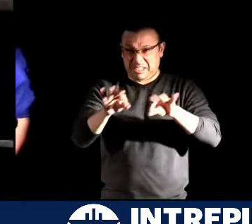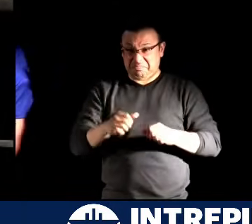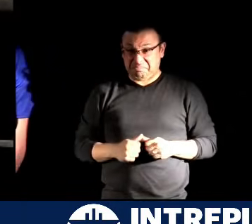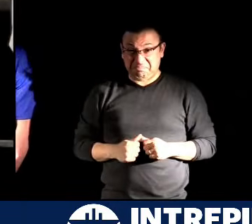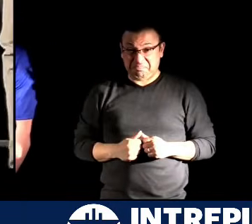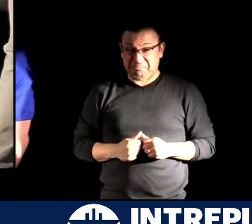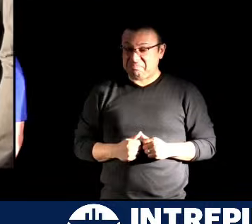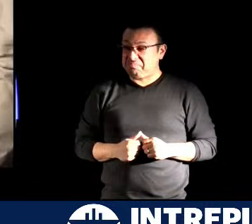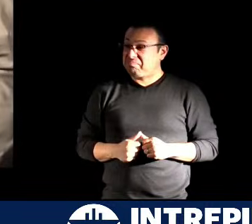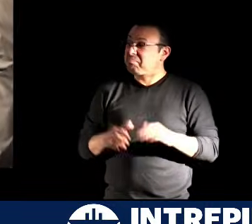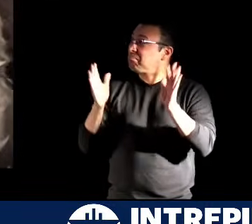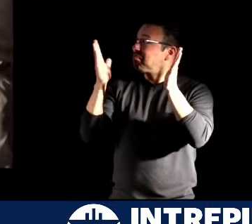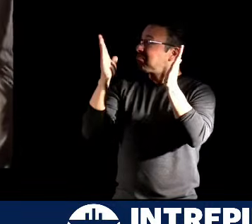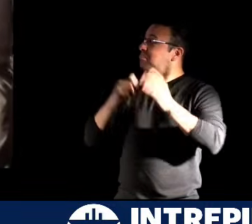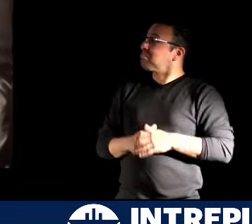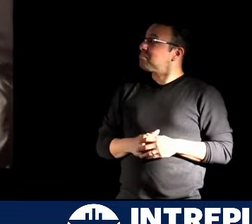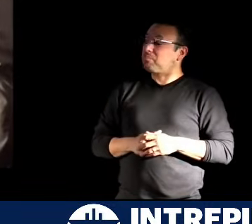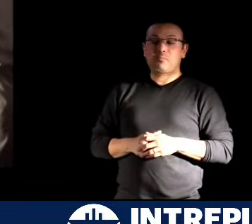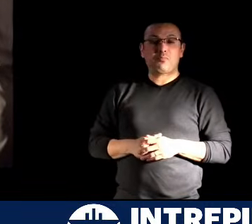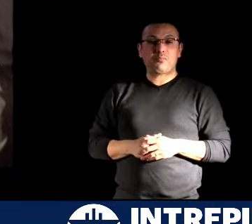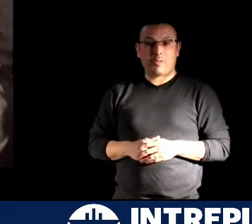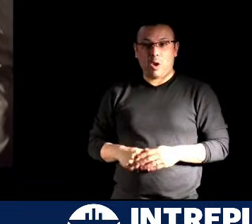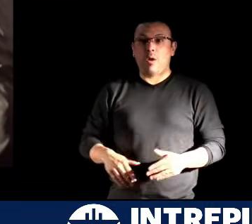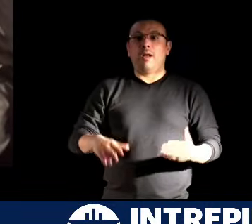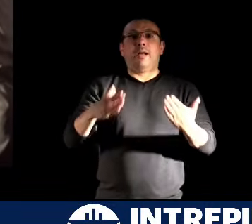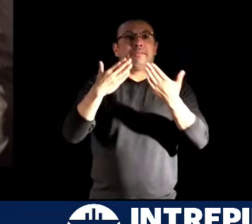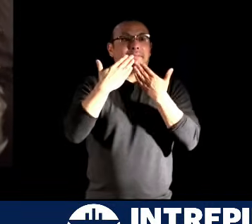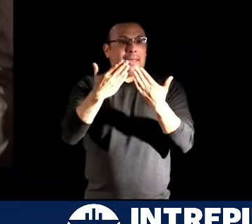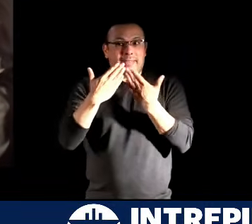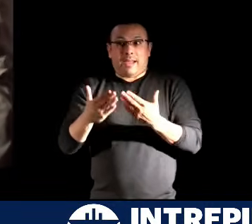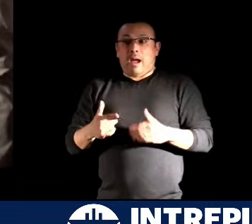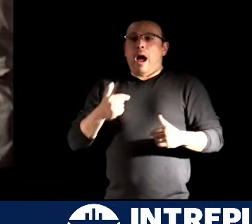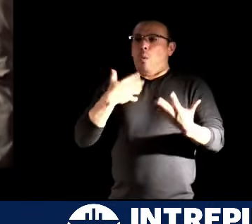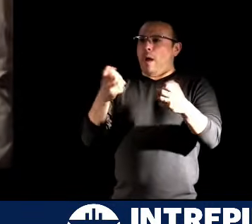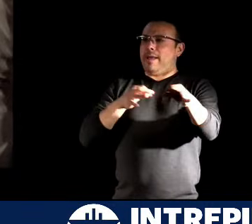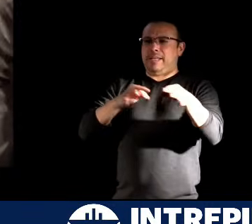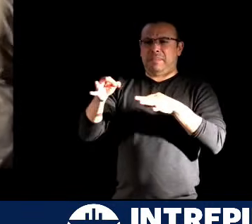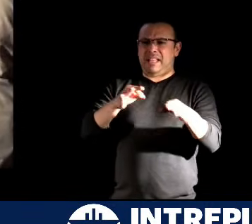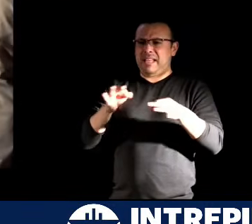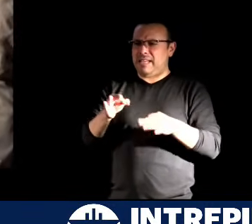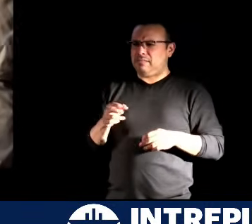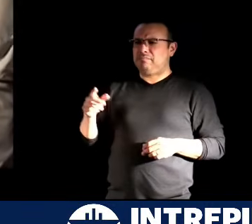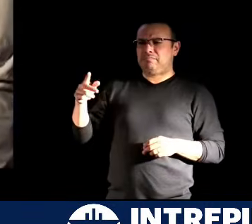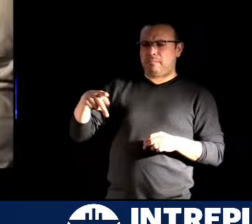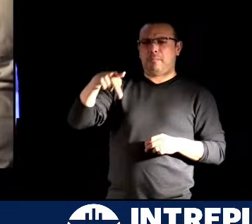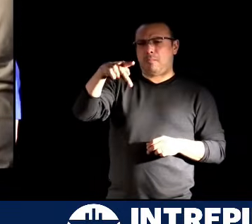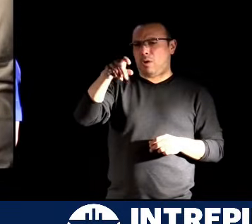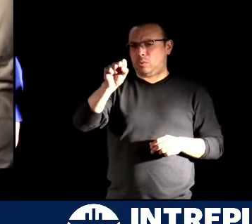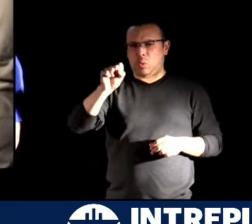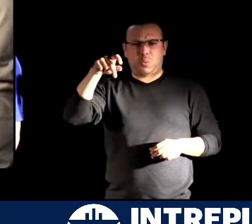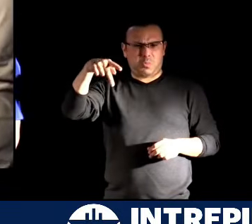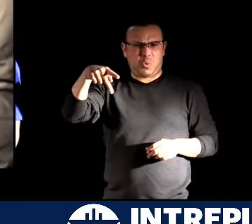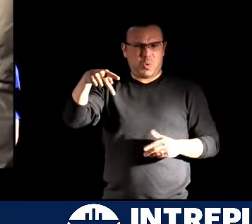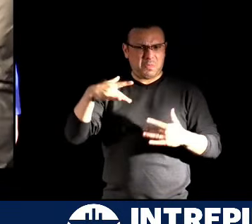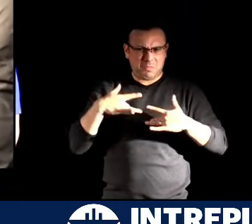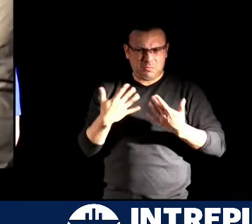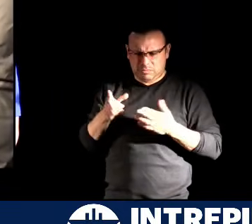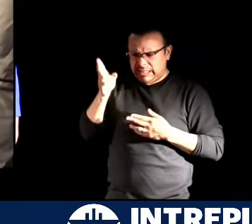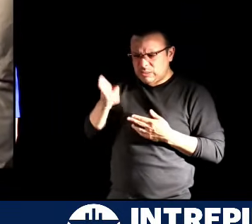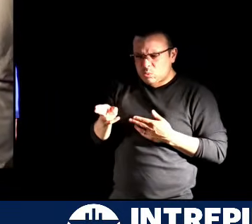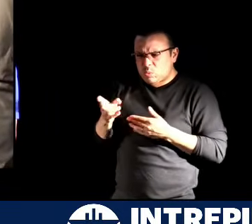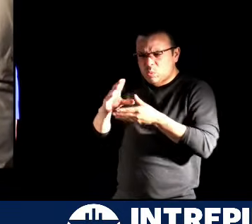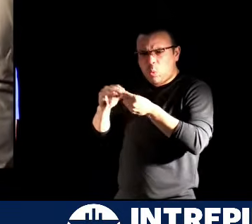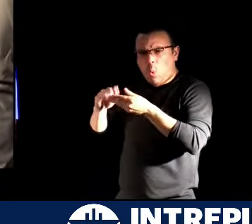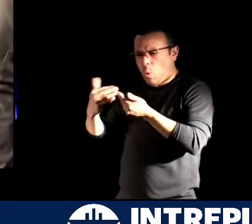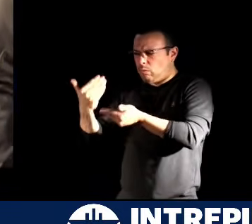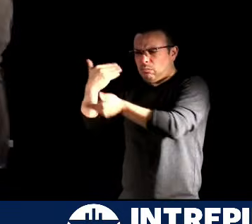Thank you. Thank you, everybody. So a little bit about the history of Parker Solar Probe. Nord